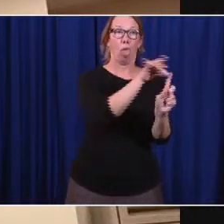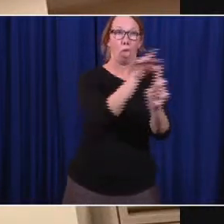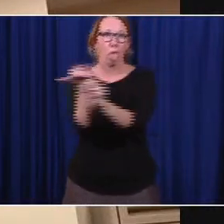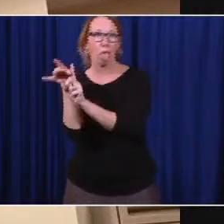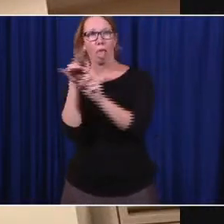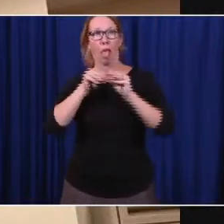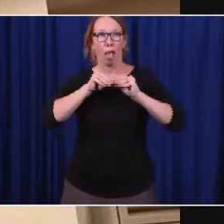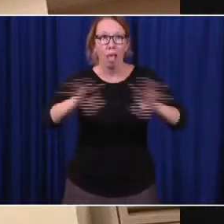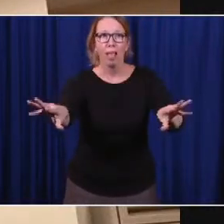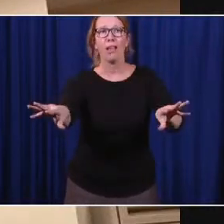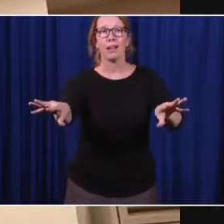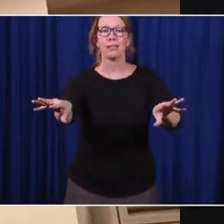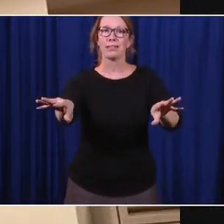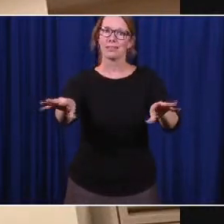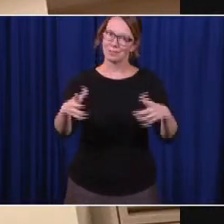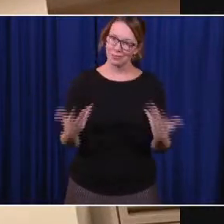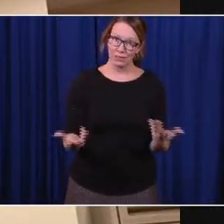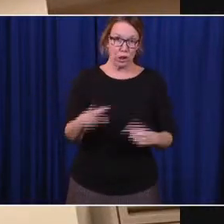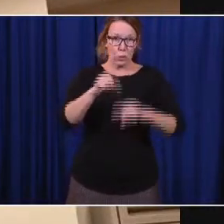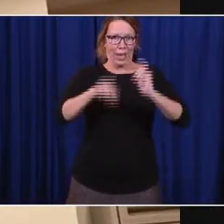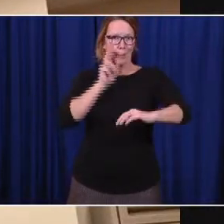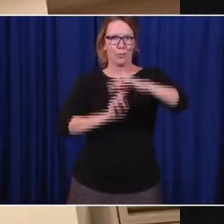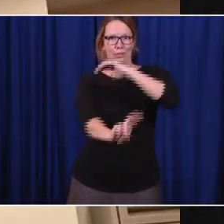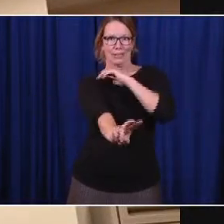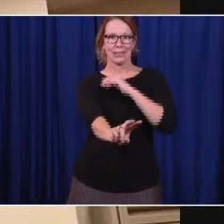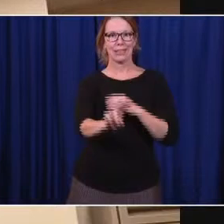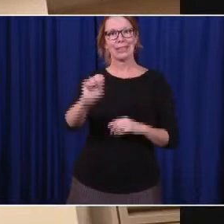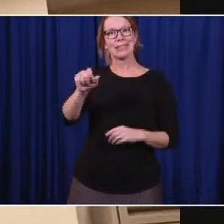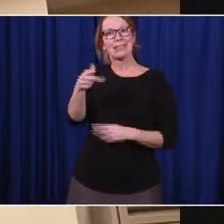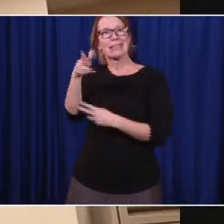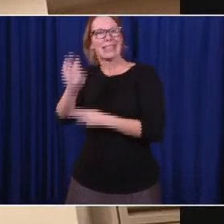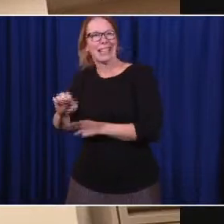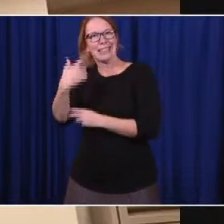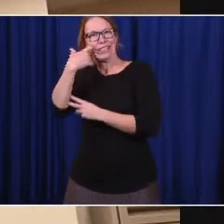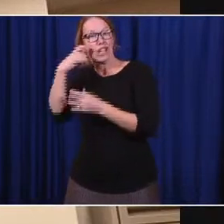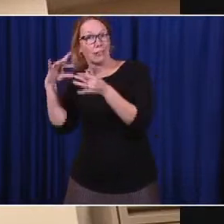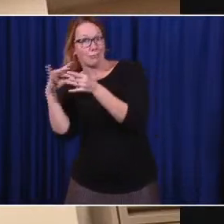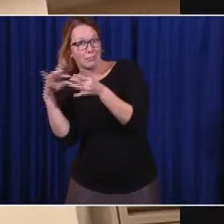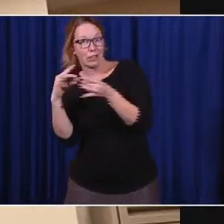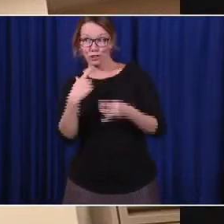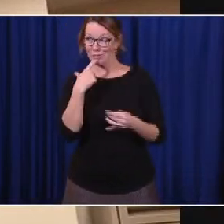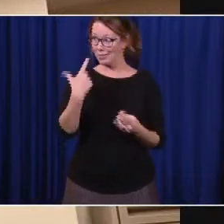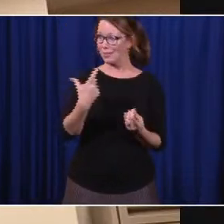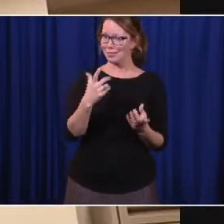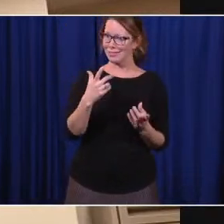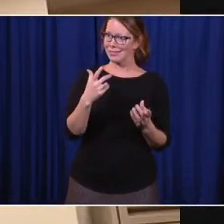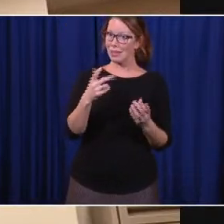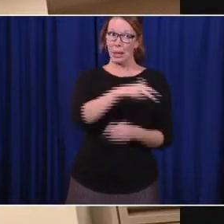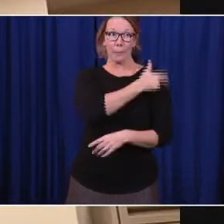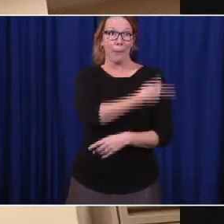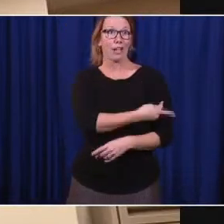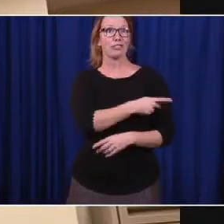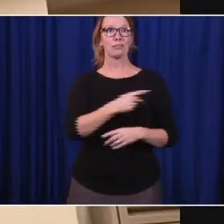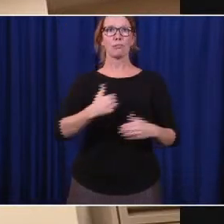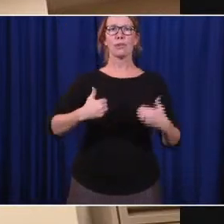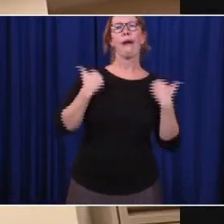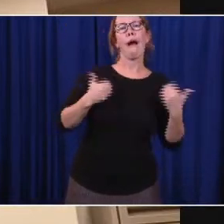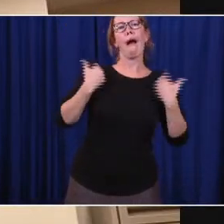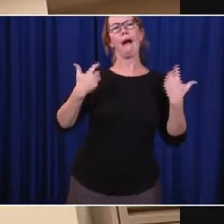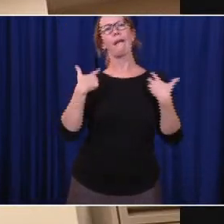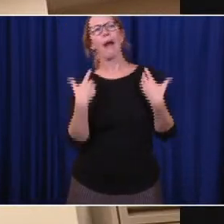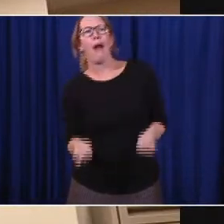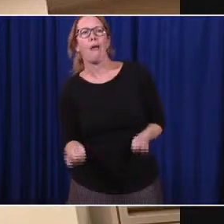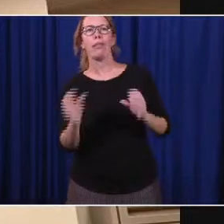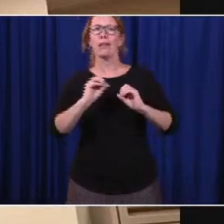throwing curveballs. Much like Stacy said, we're seeing young, healthy people come and they are sick and they